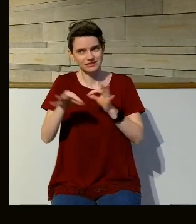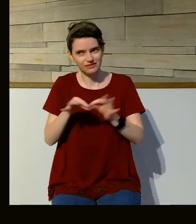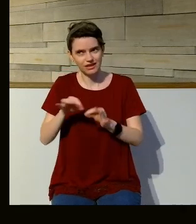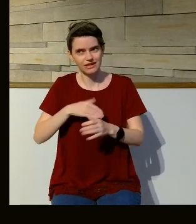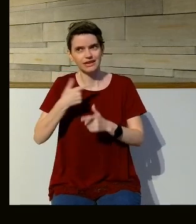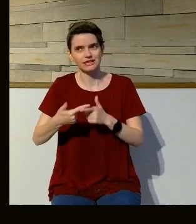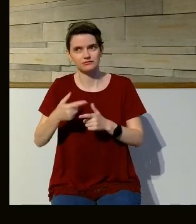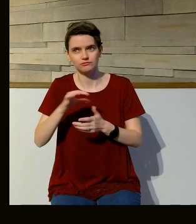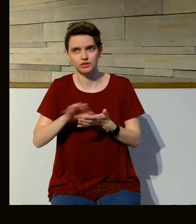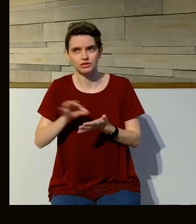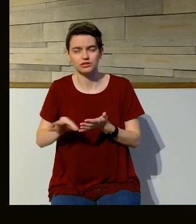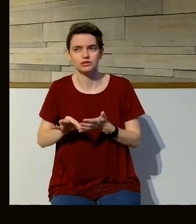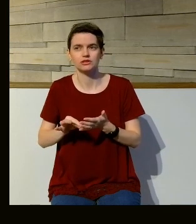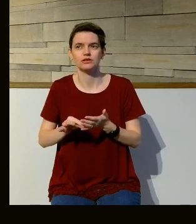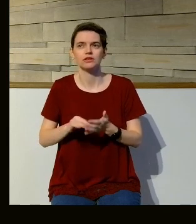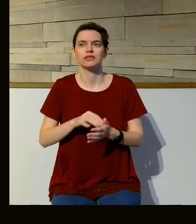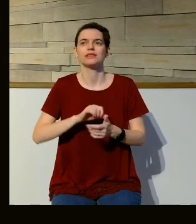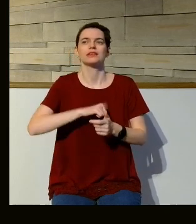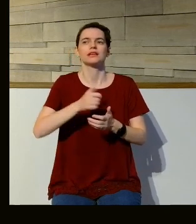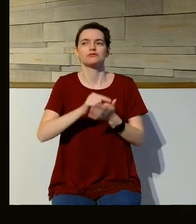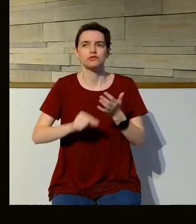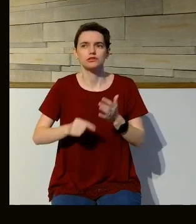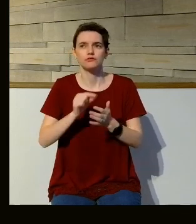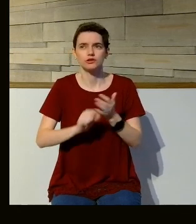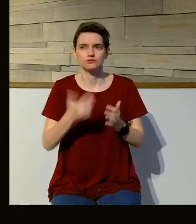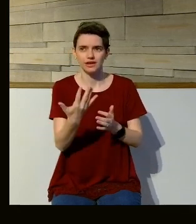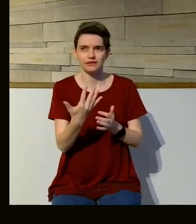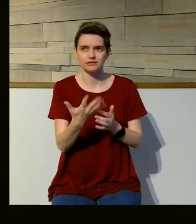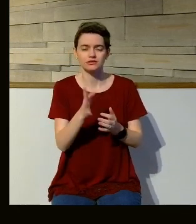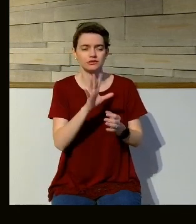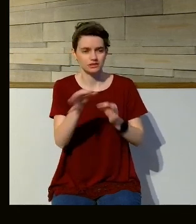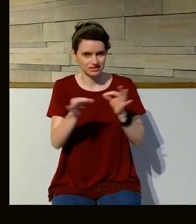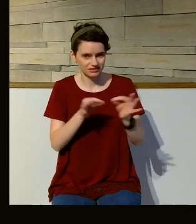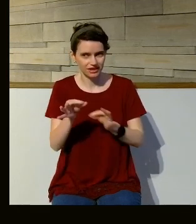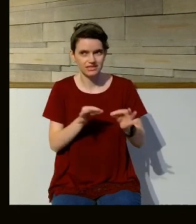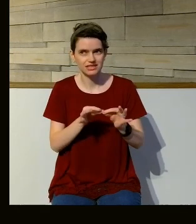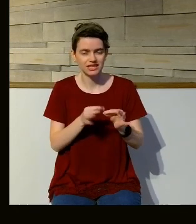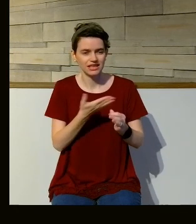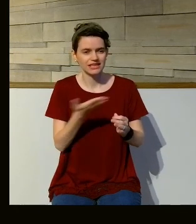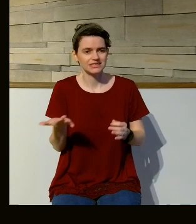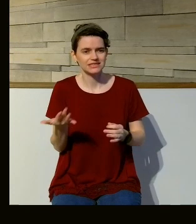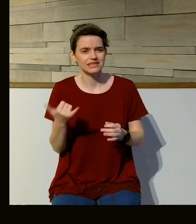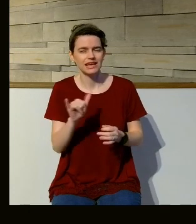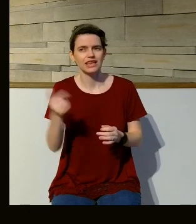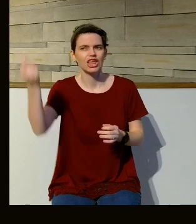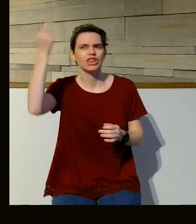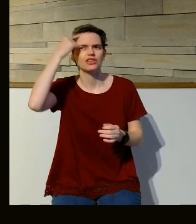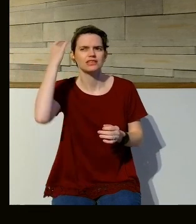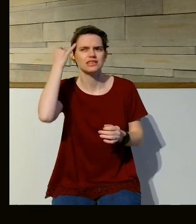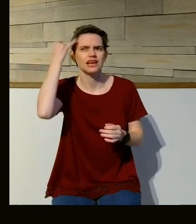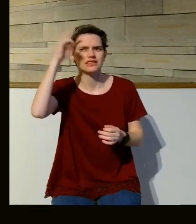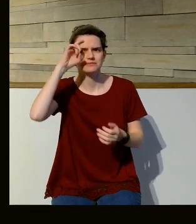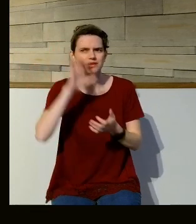verse. And we find in the next verse, in verse 5, it actually defines strongholds as things like thoughts, ideas, and